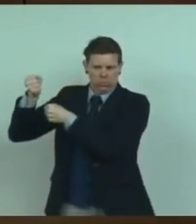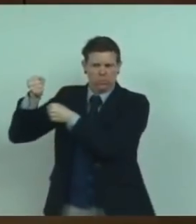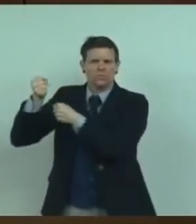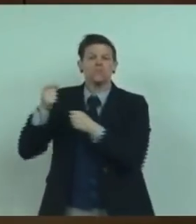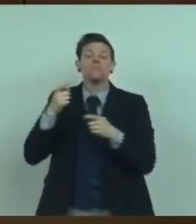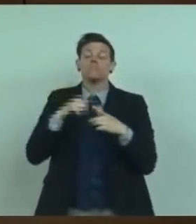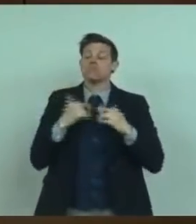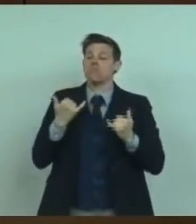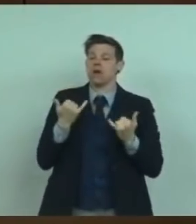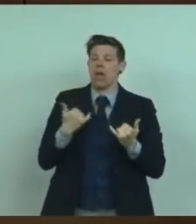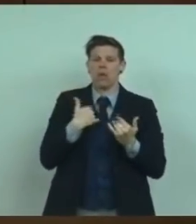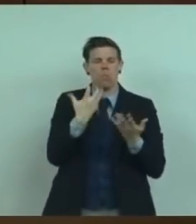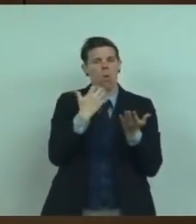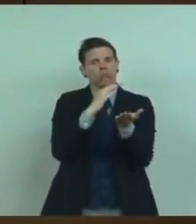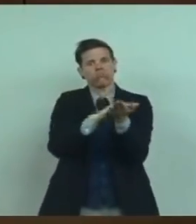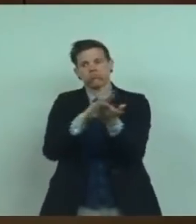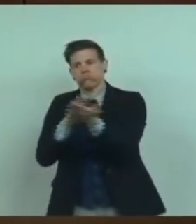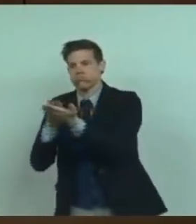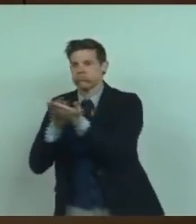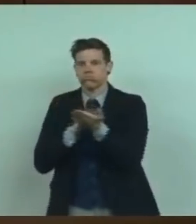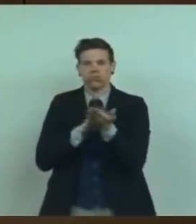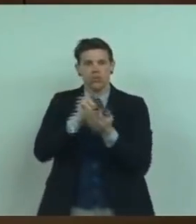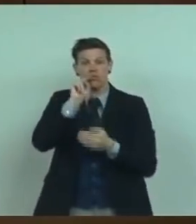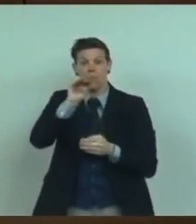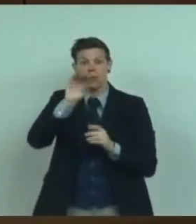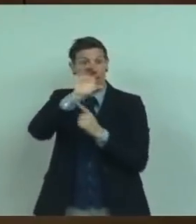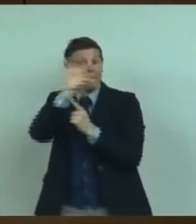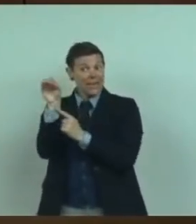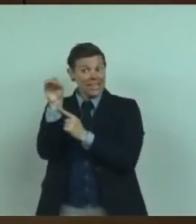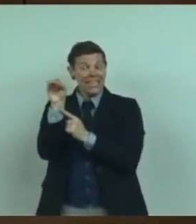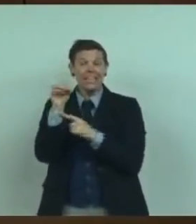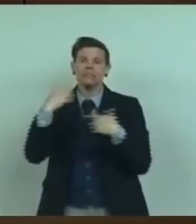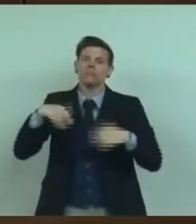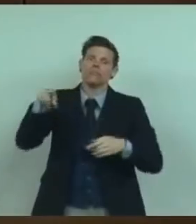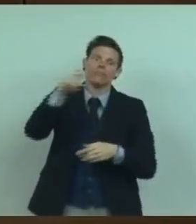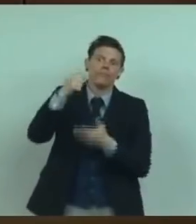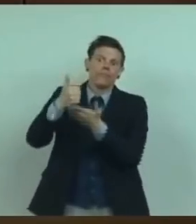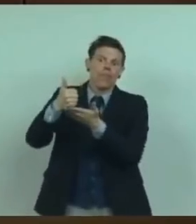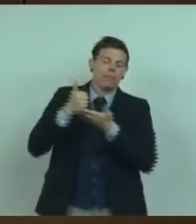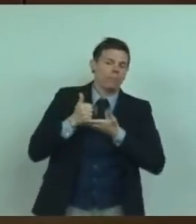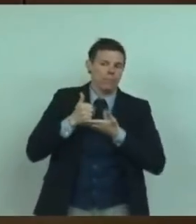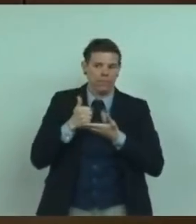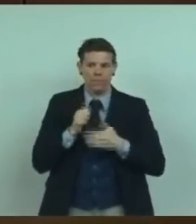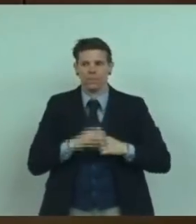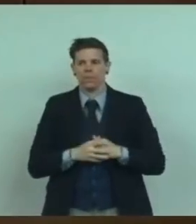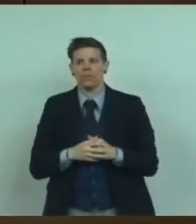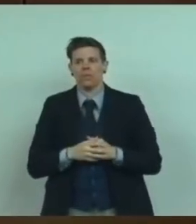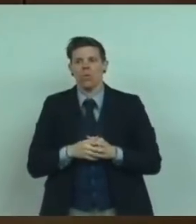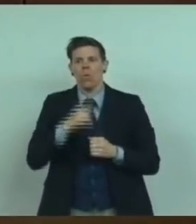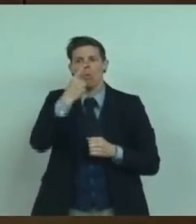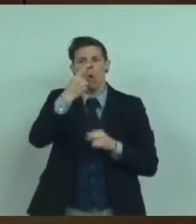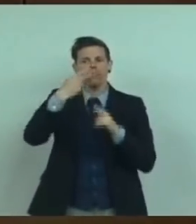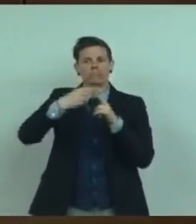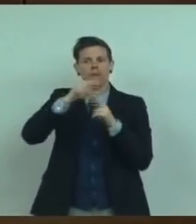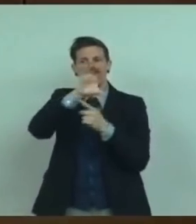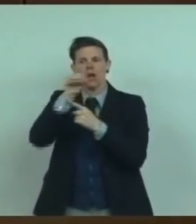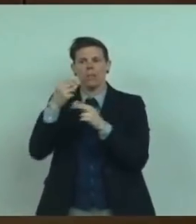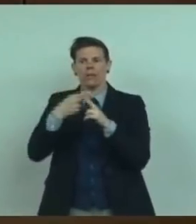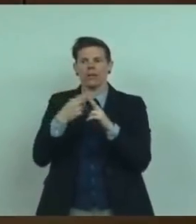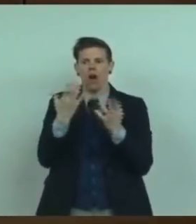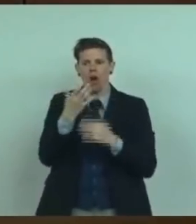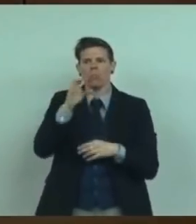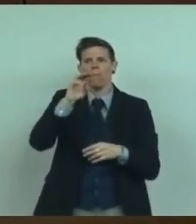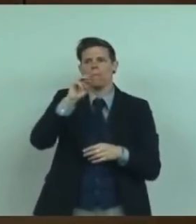us do exactly this. So we've got a company called Marpac. They're helping make N95s. Now these are